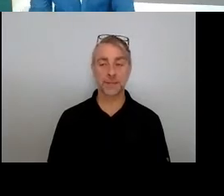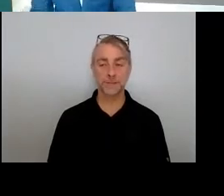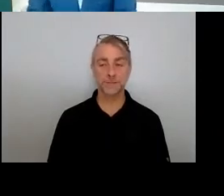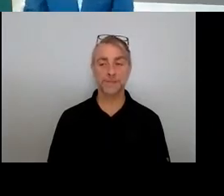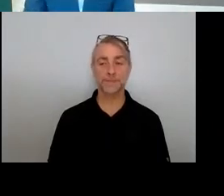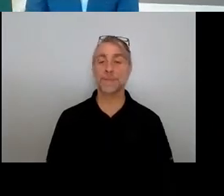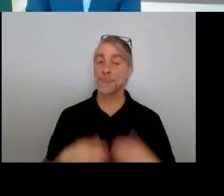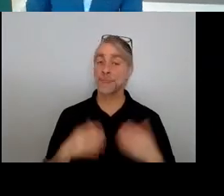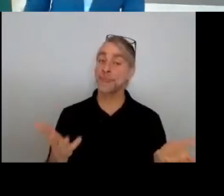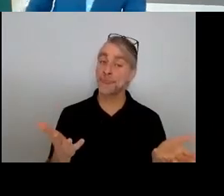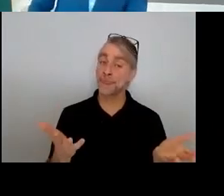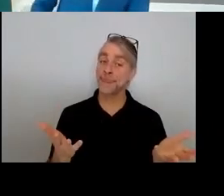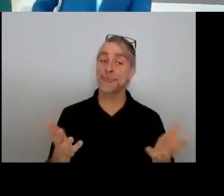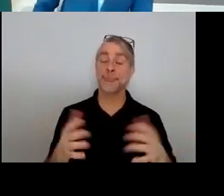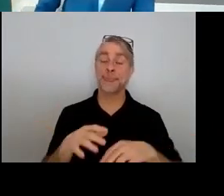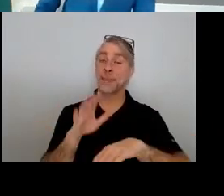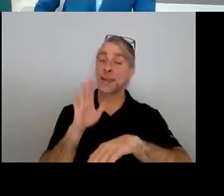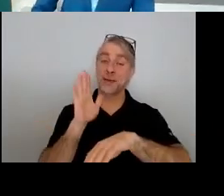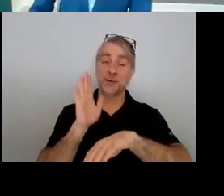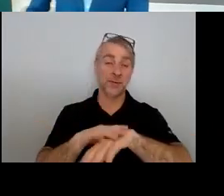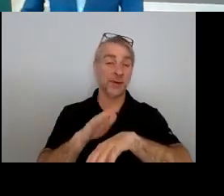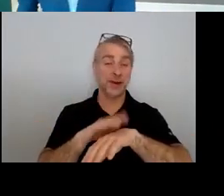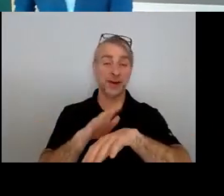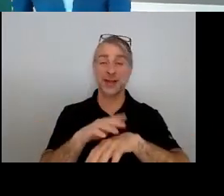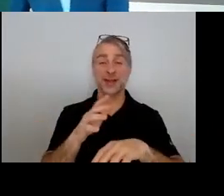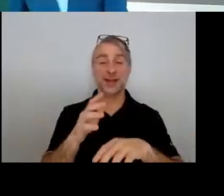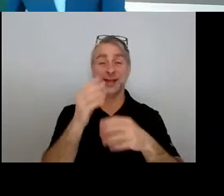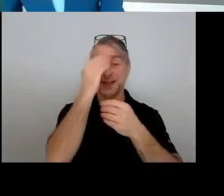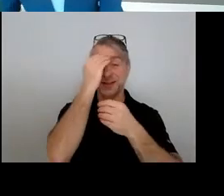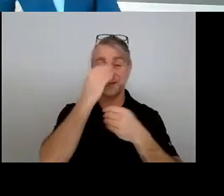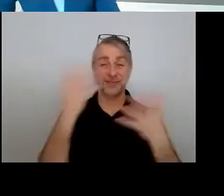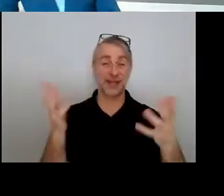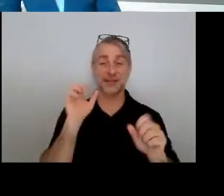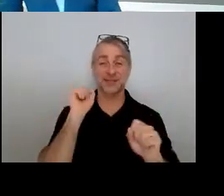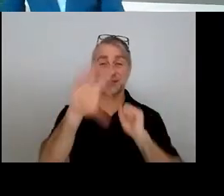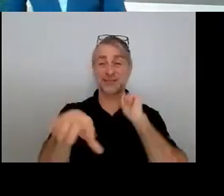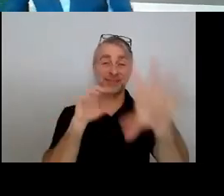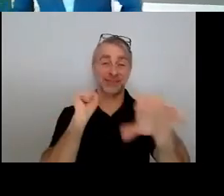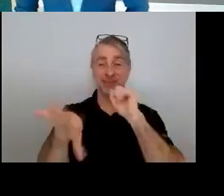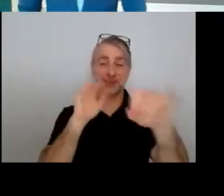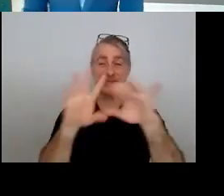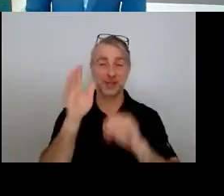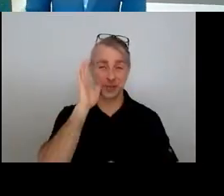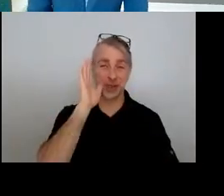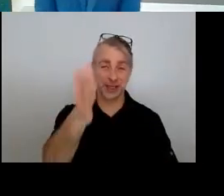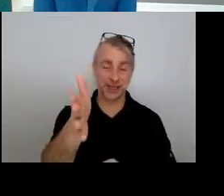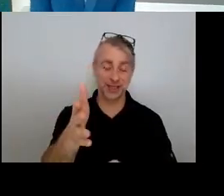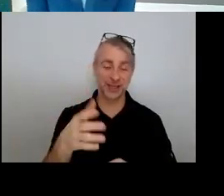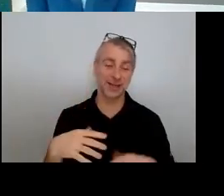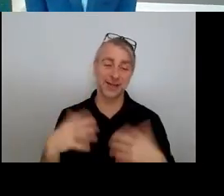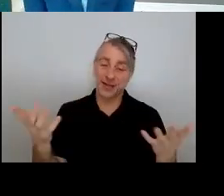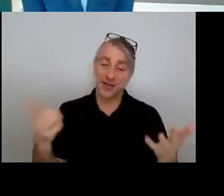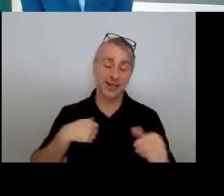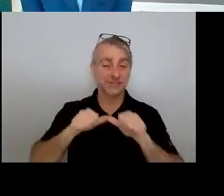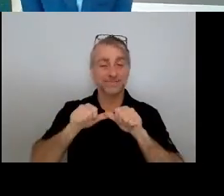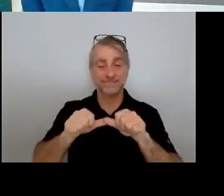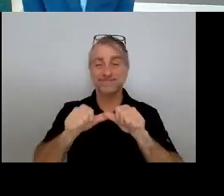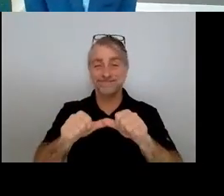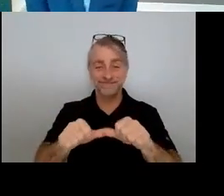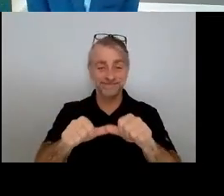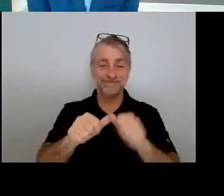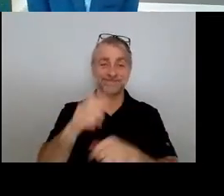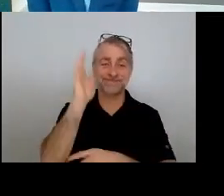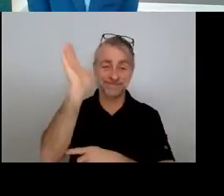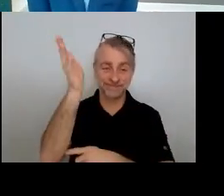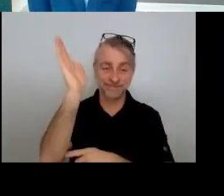I told you it was a whirlwind. So we'll keep moving on with the different